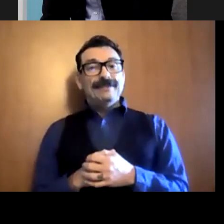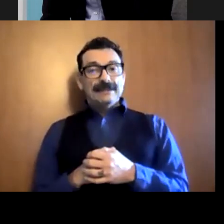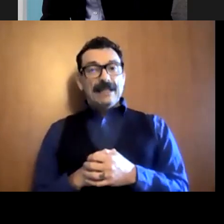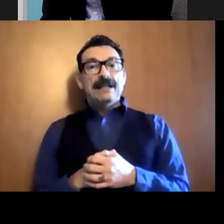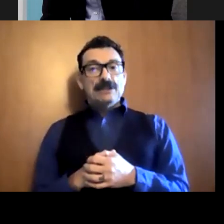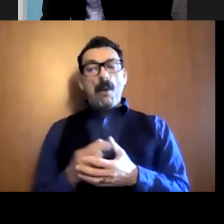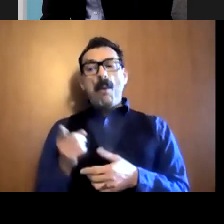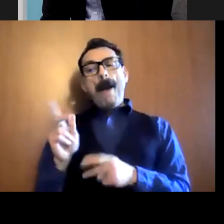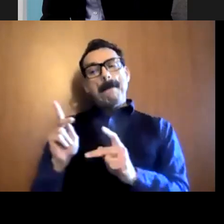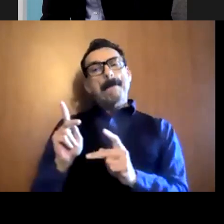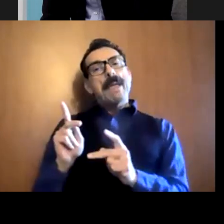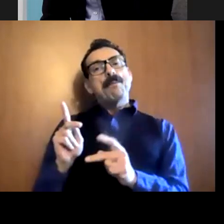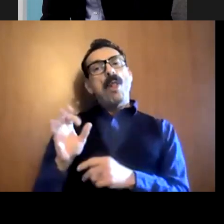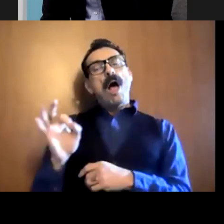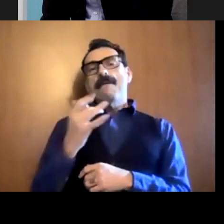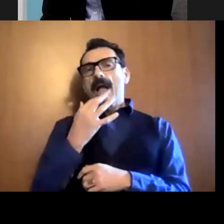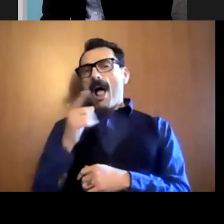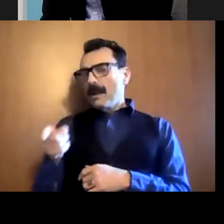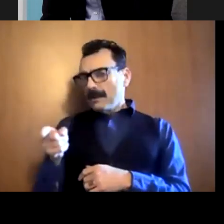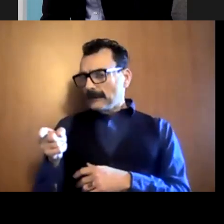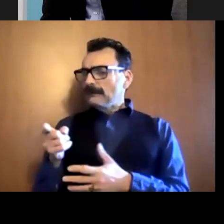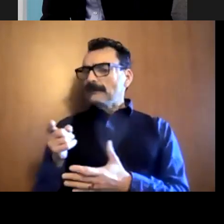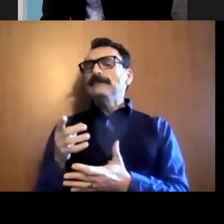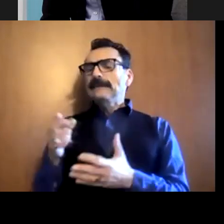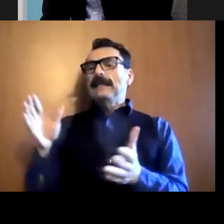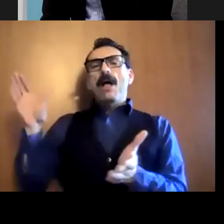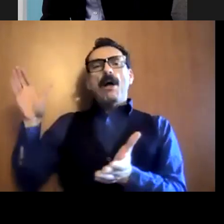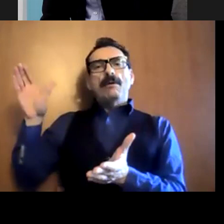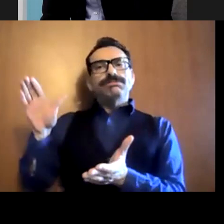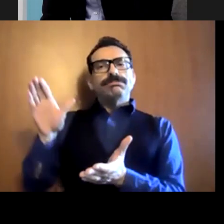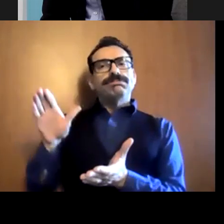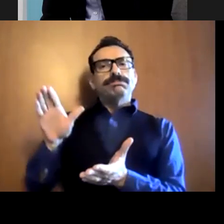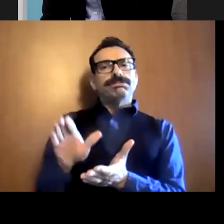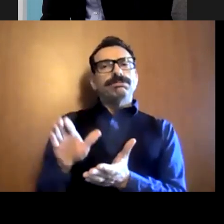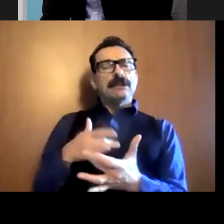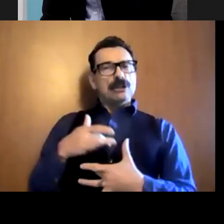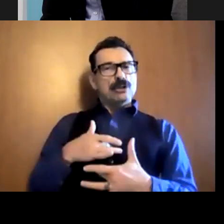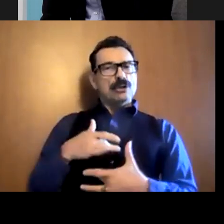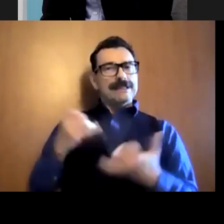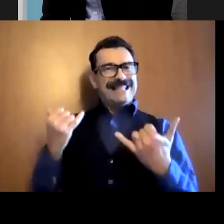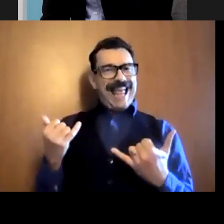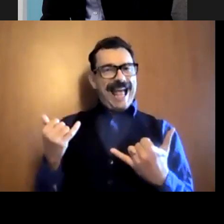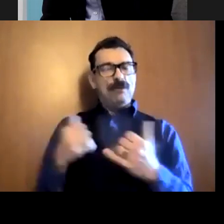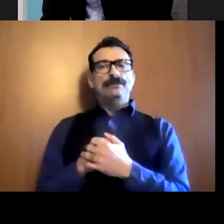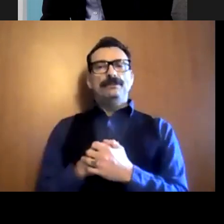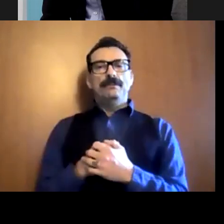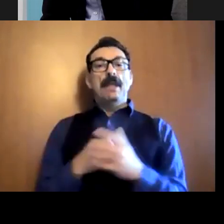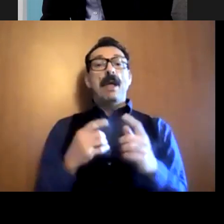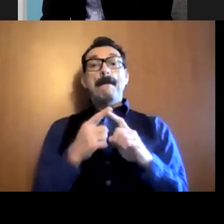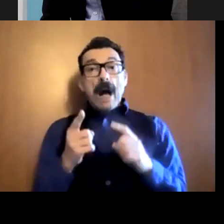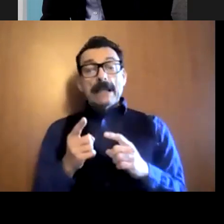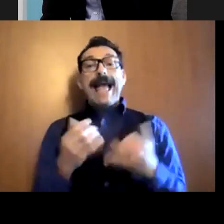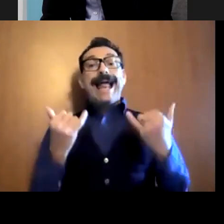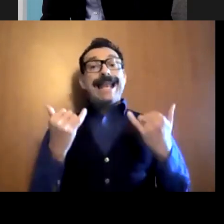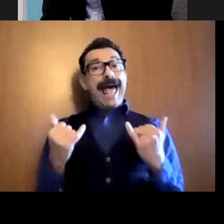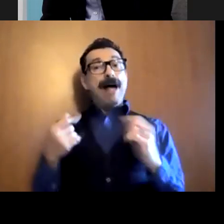people of color, but generally those are smaller now as the time goes on, like I mentioned. So in terms of some of the reasons